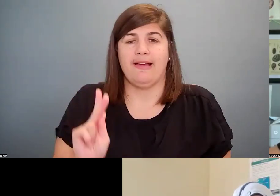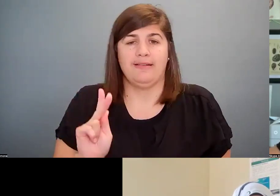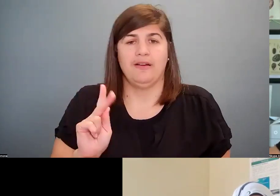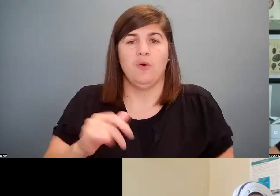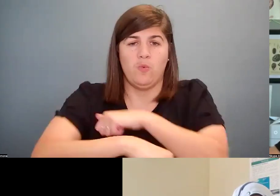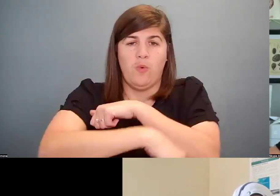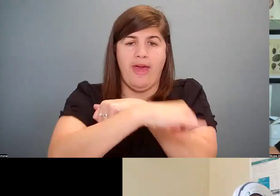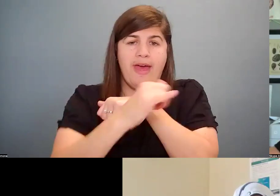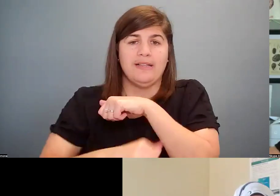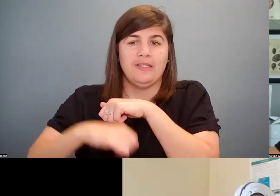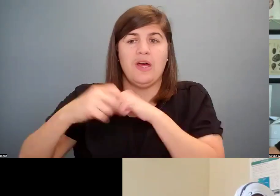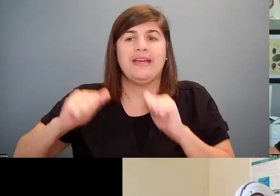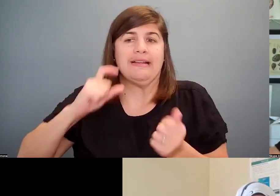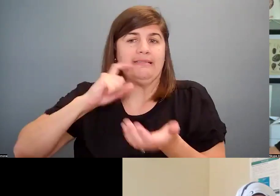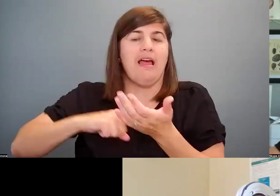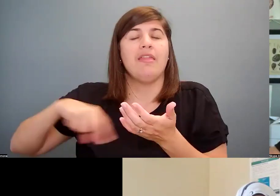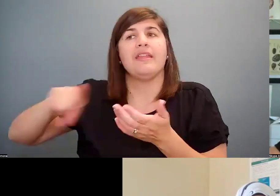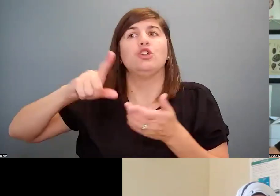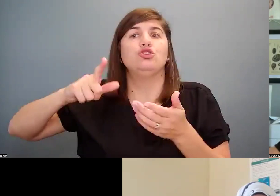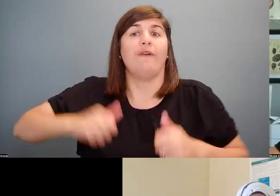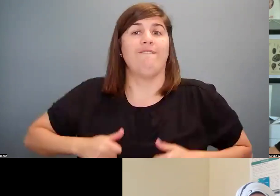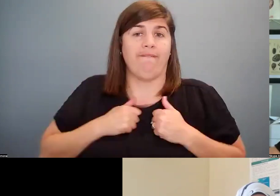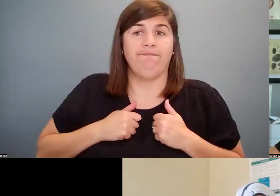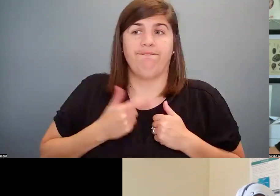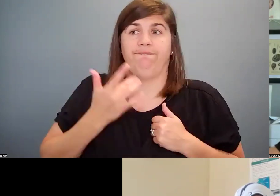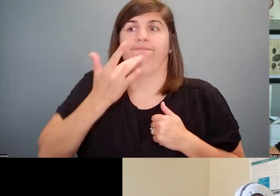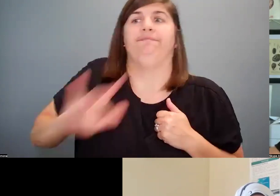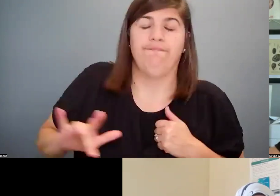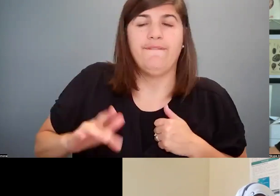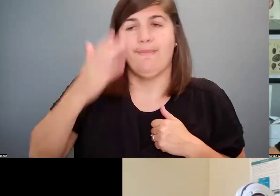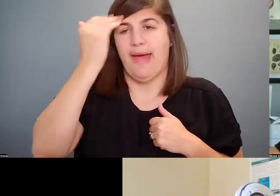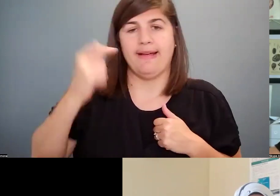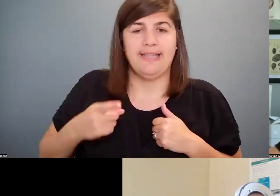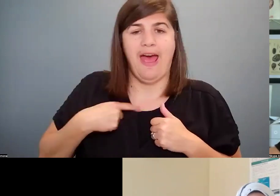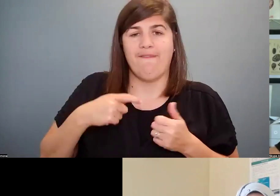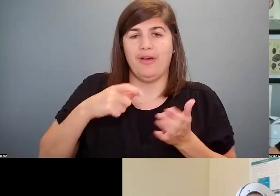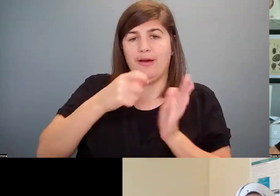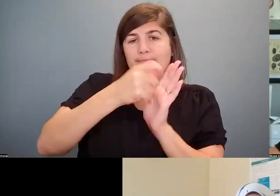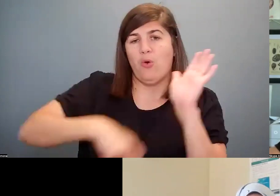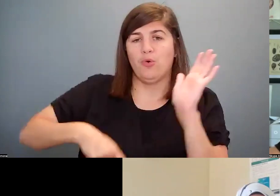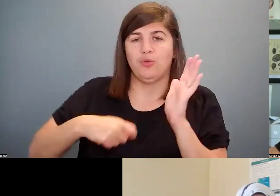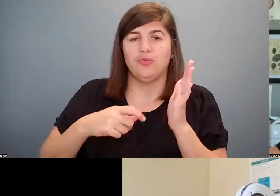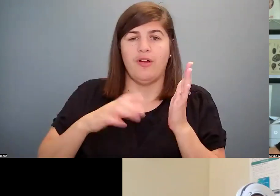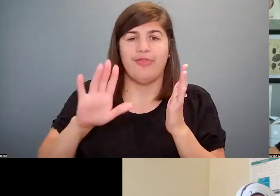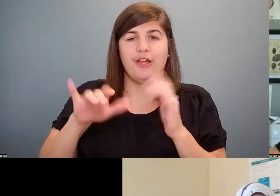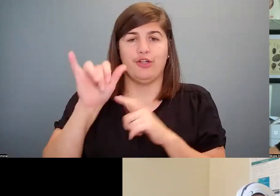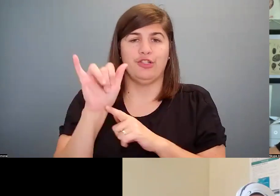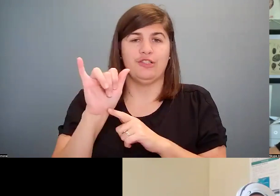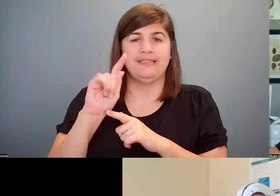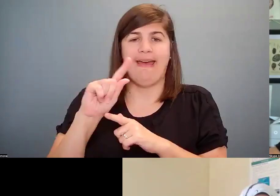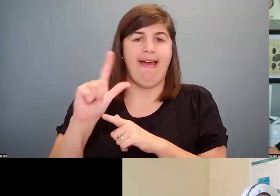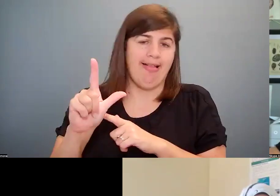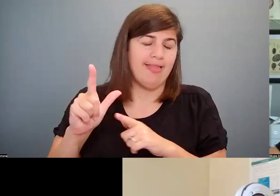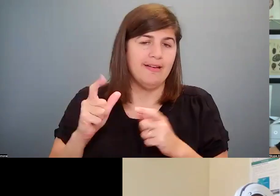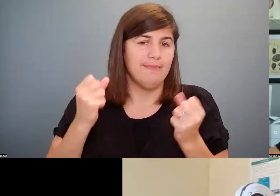of the rake marks or the teeth marks they have on their bodies. Once a humpback whale dies, there are a lot of things that will try to eat them while they